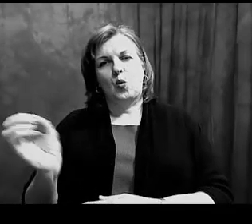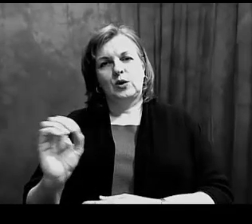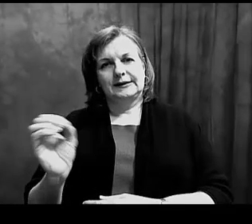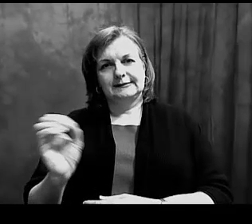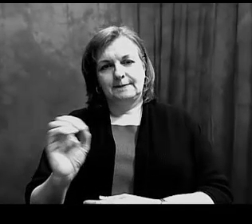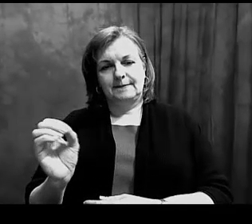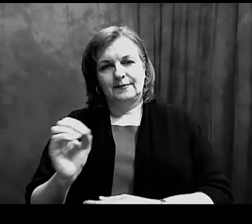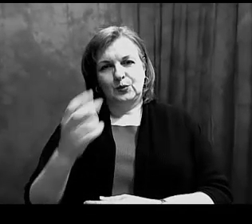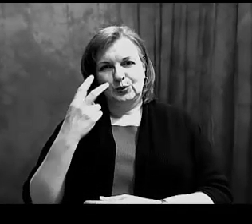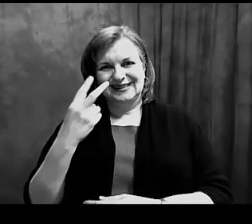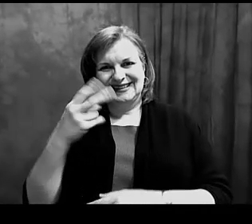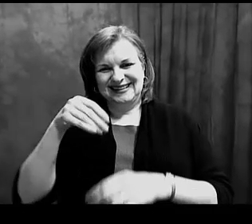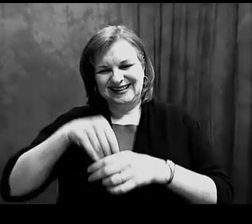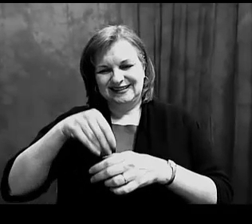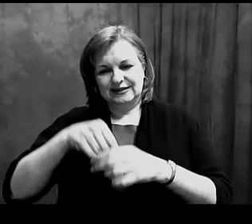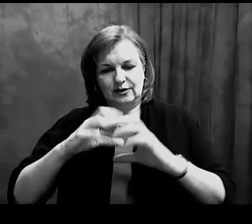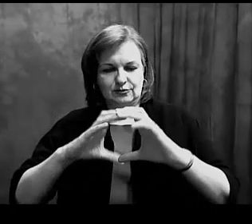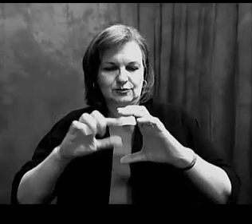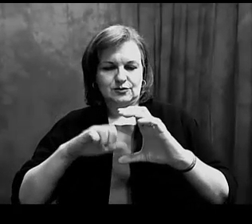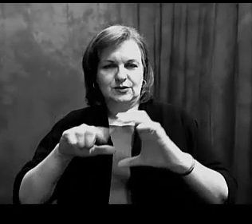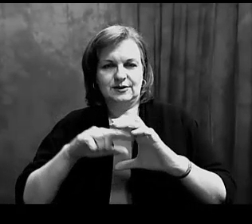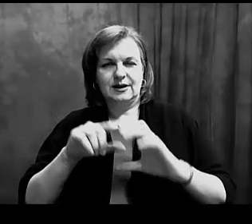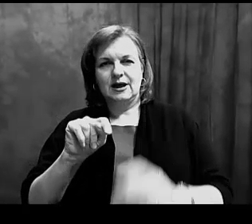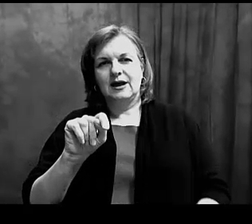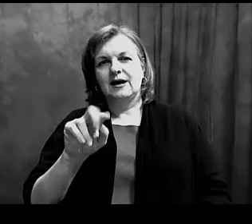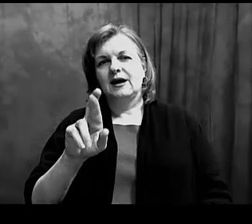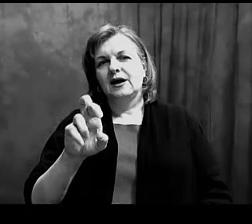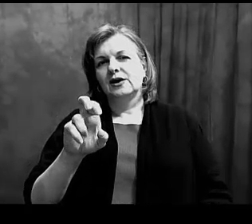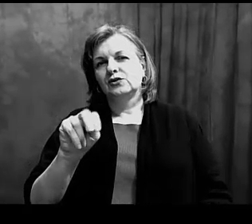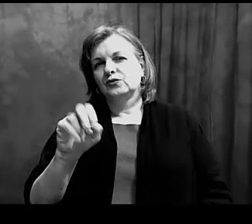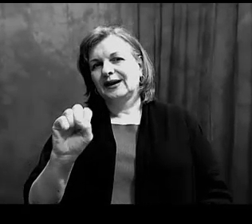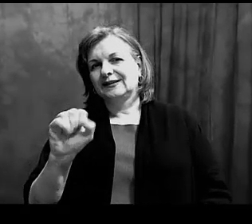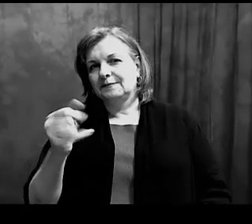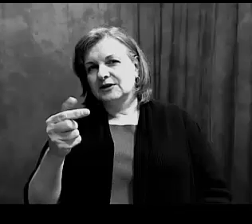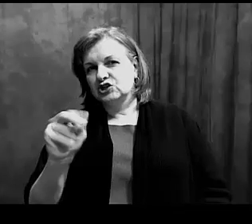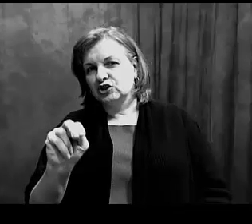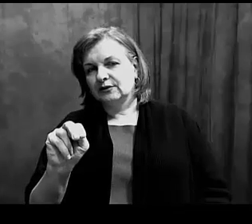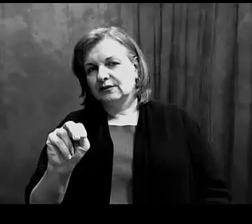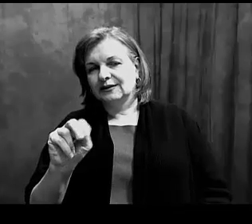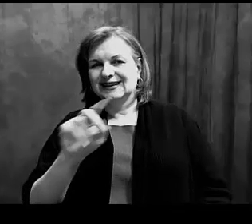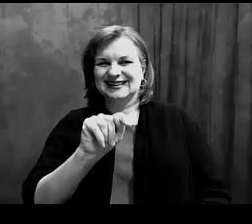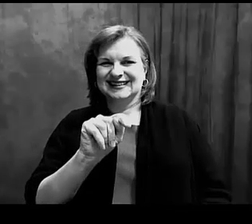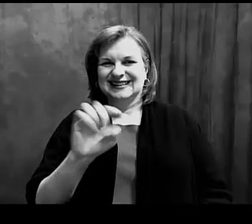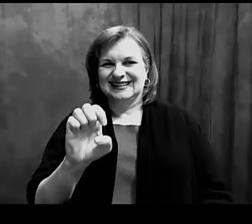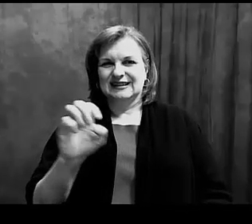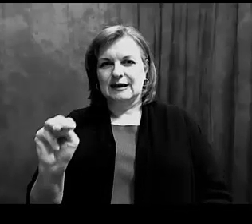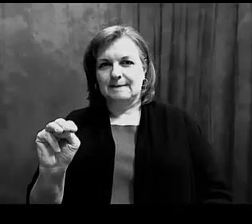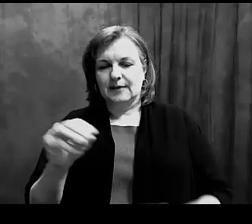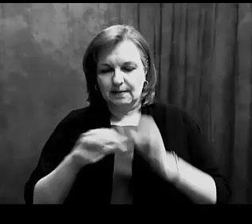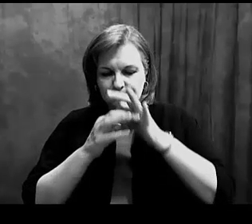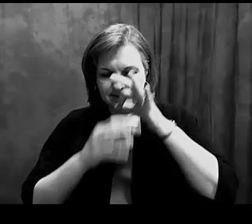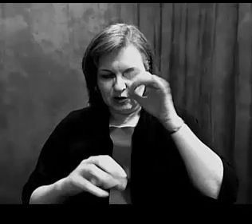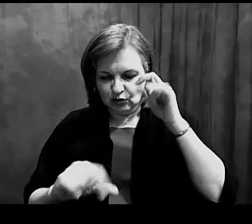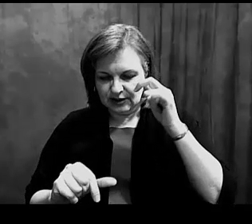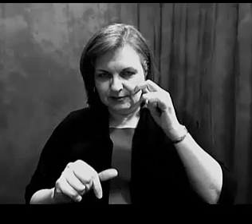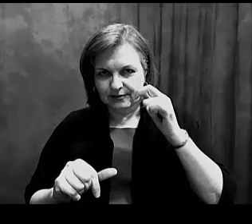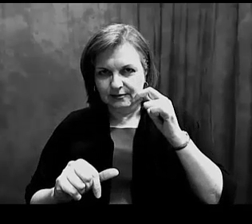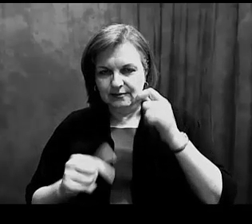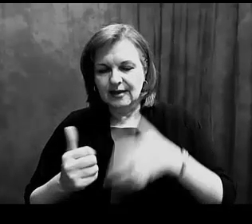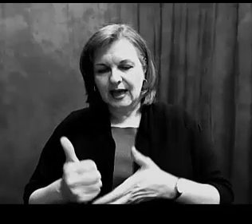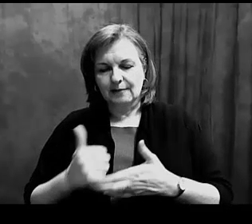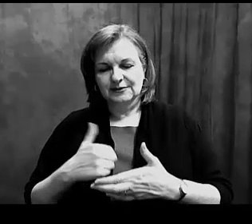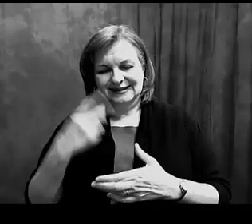So another type of organism where we're looking at internal structures now. Transmission, or